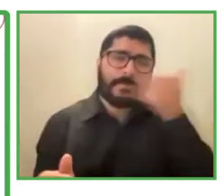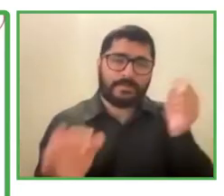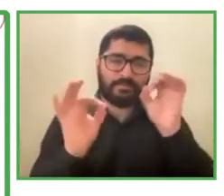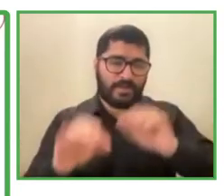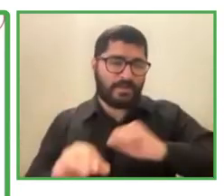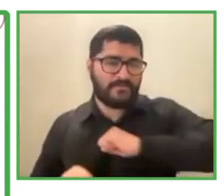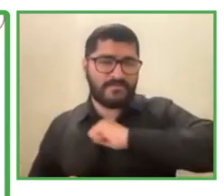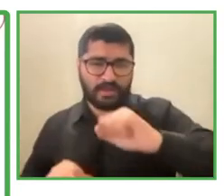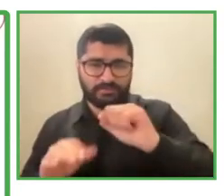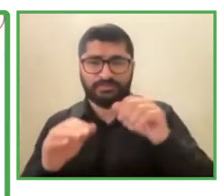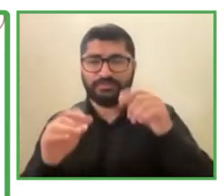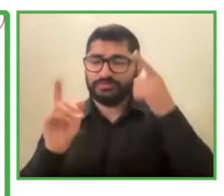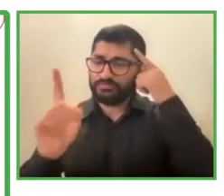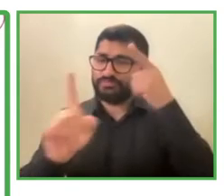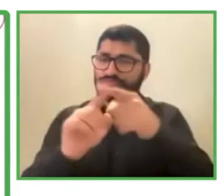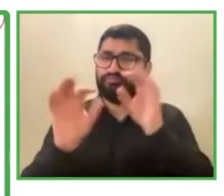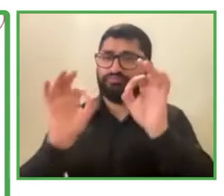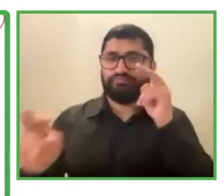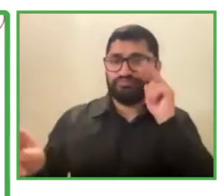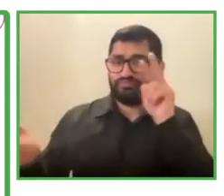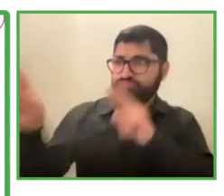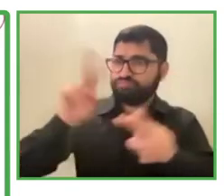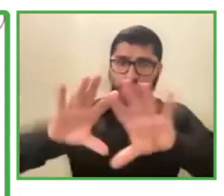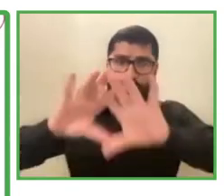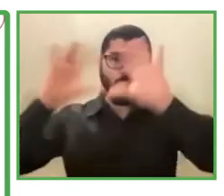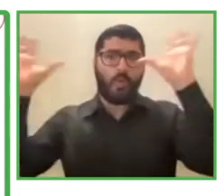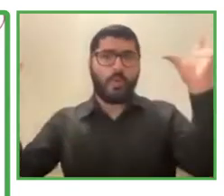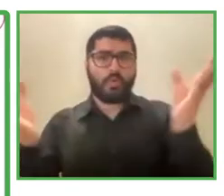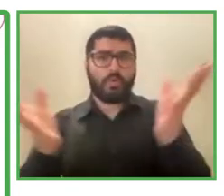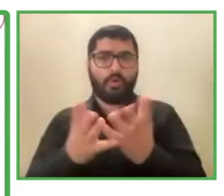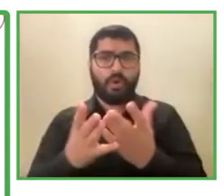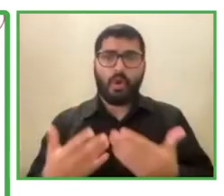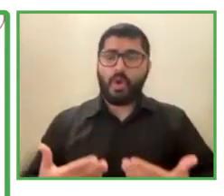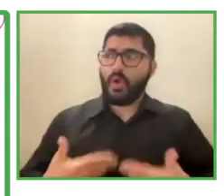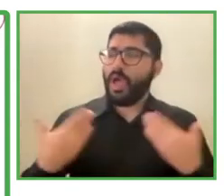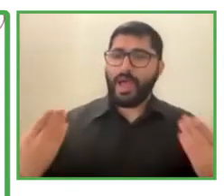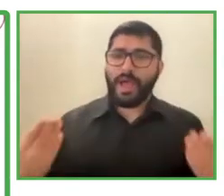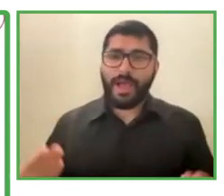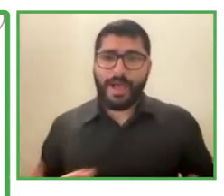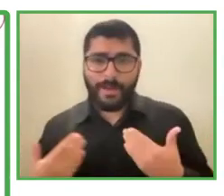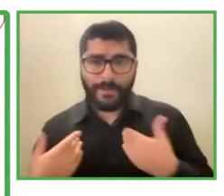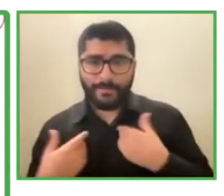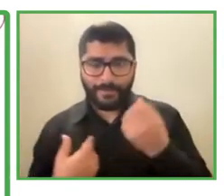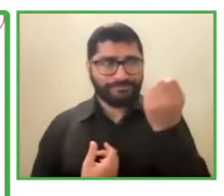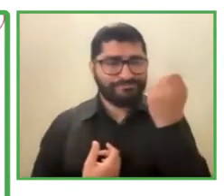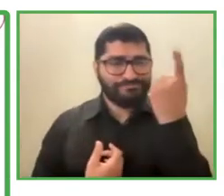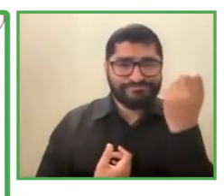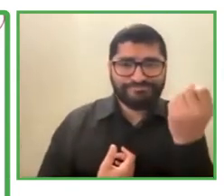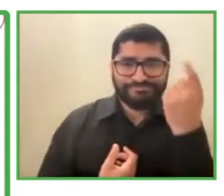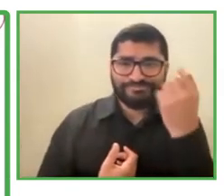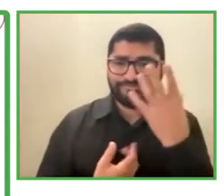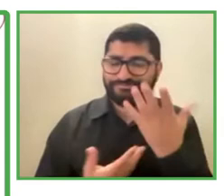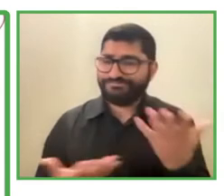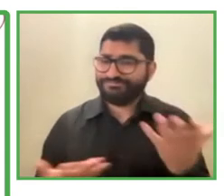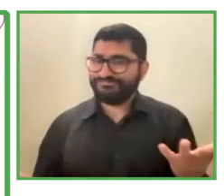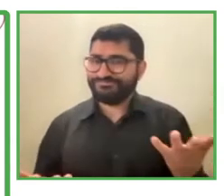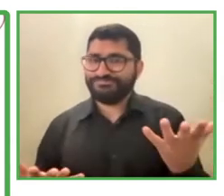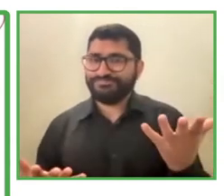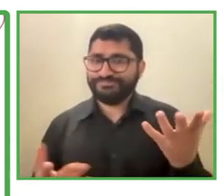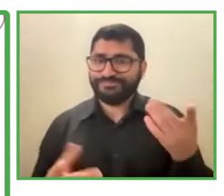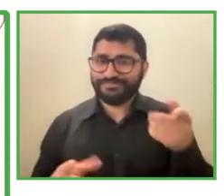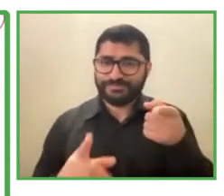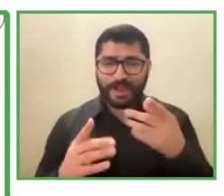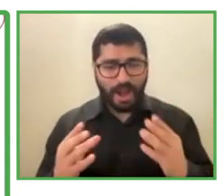and understand the quality and errors that he could be making using screen reader technology. And we